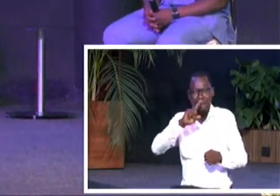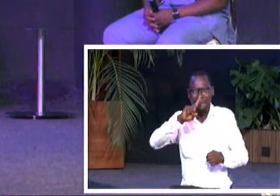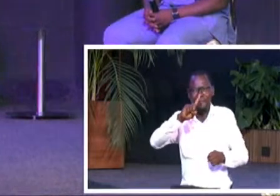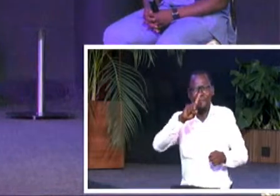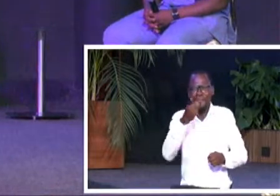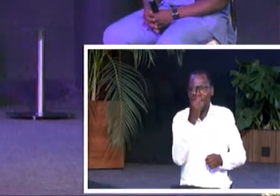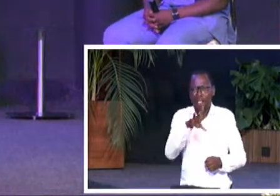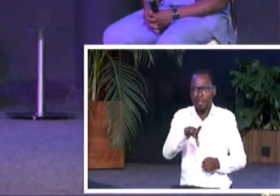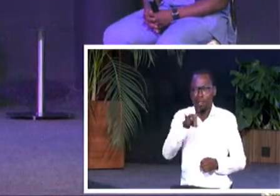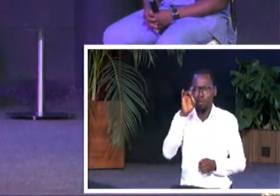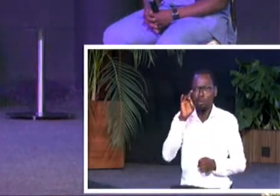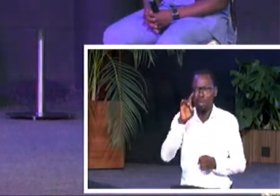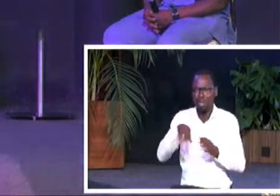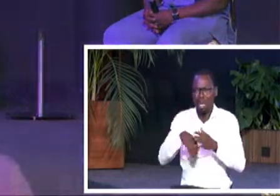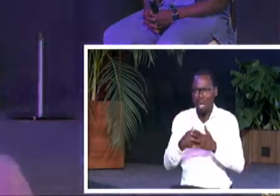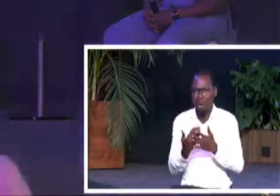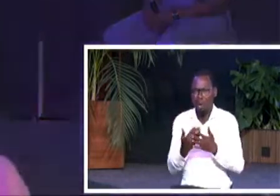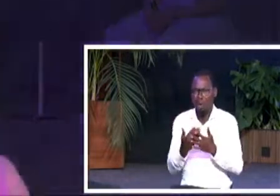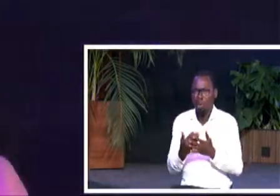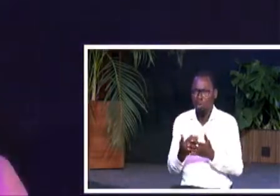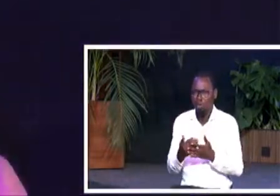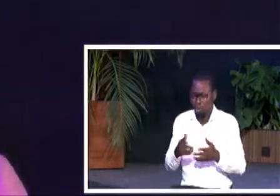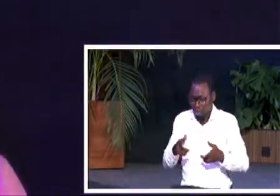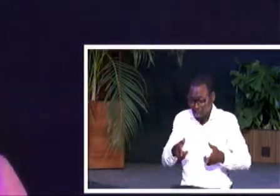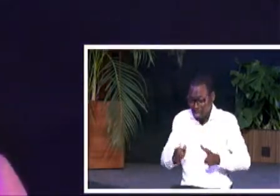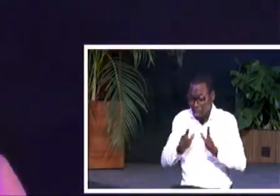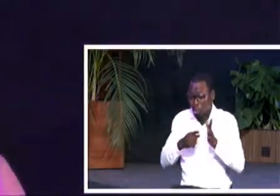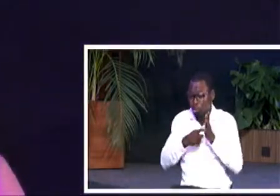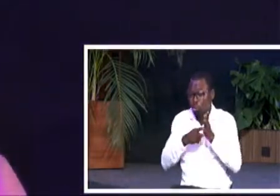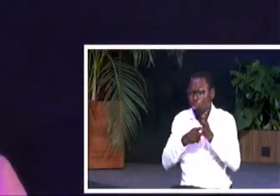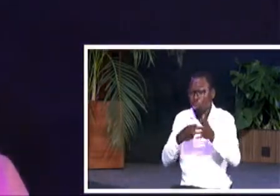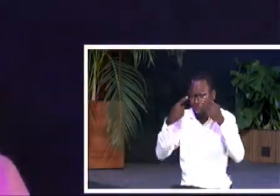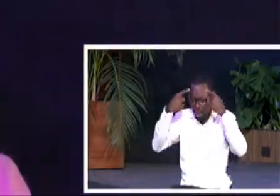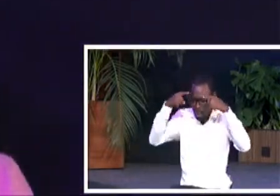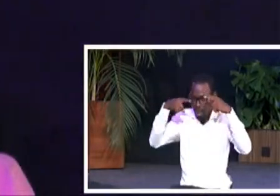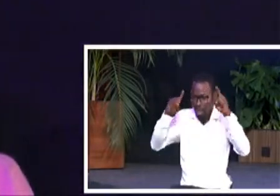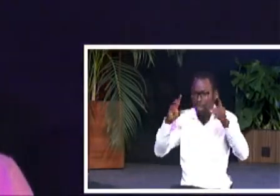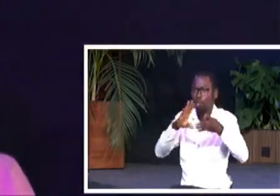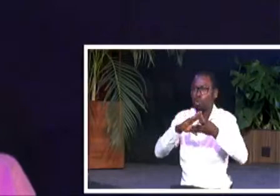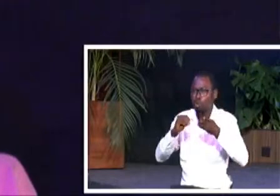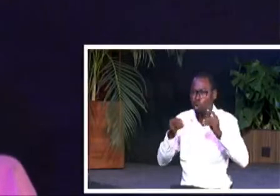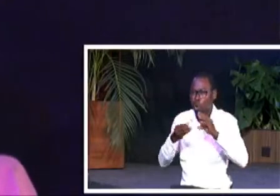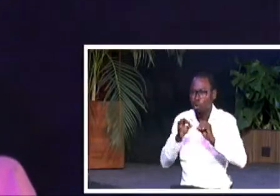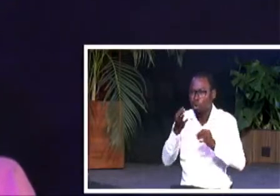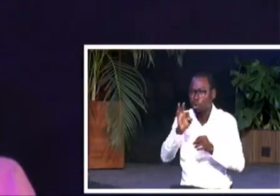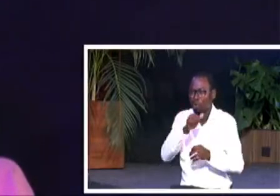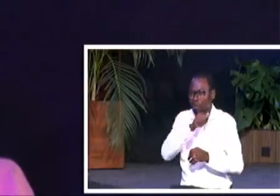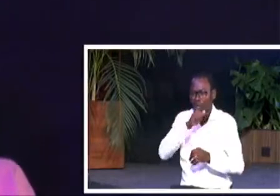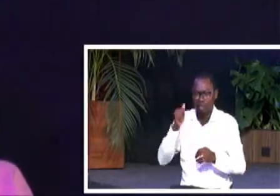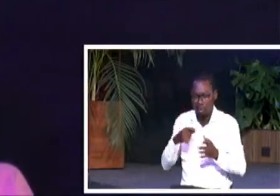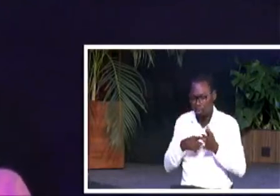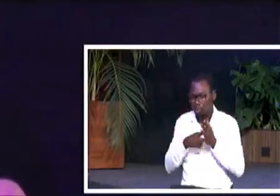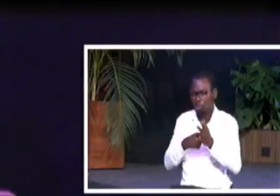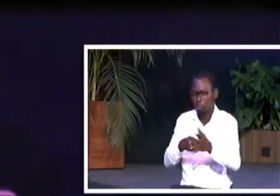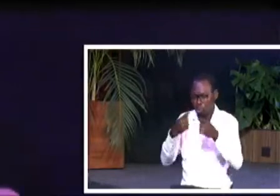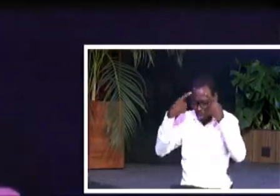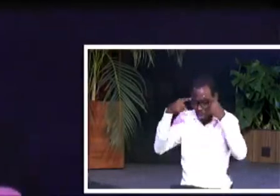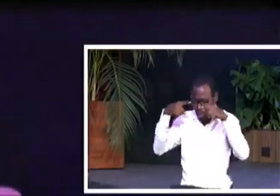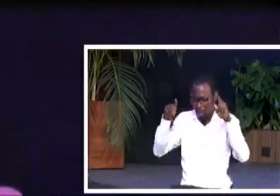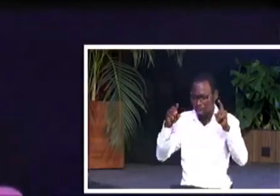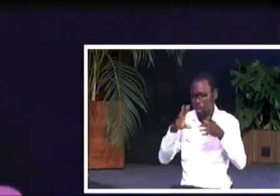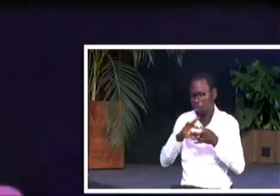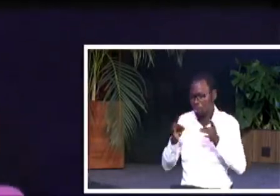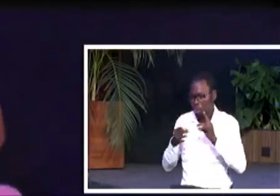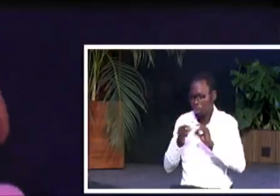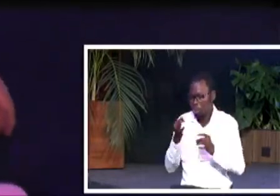at the future? Let's showcase the success stories in agri. That's what we need to do. Showcase